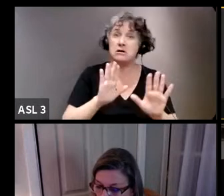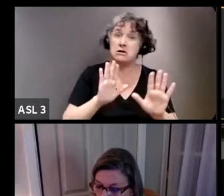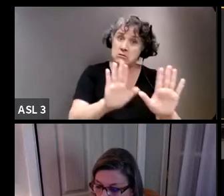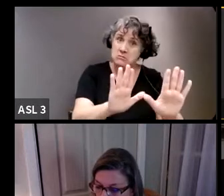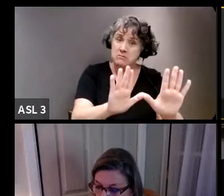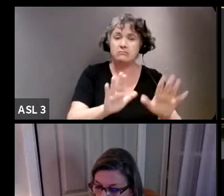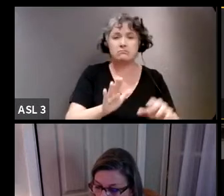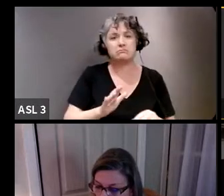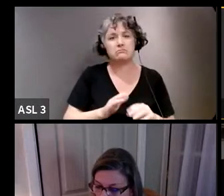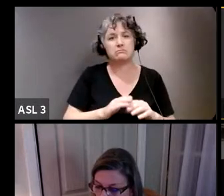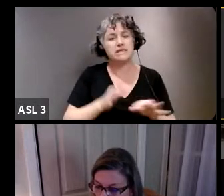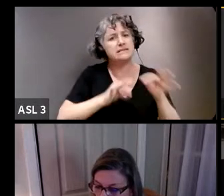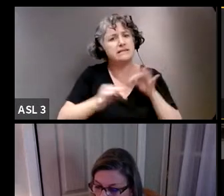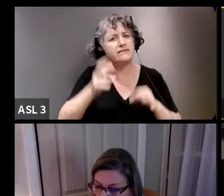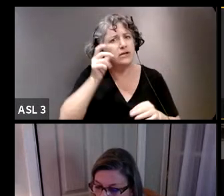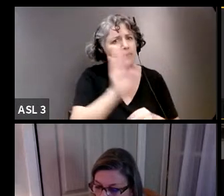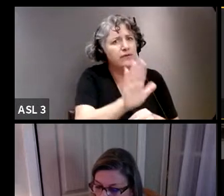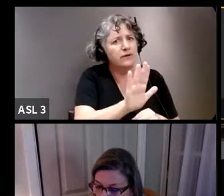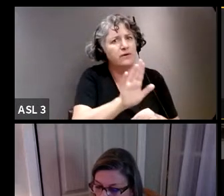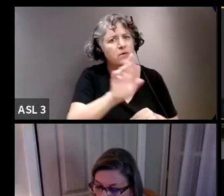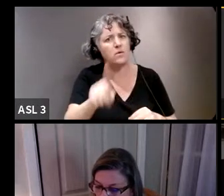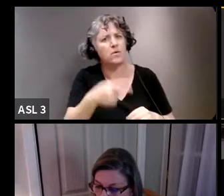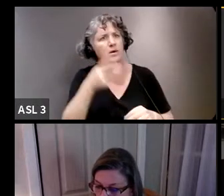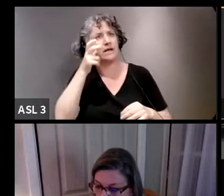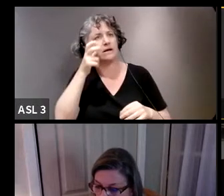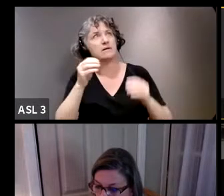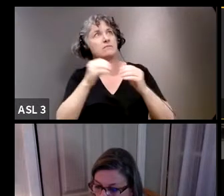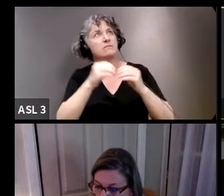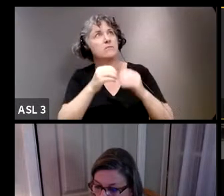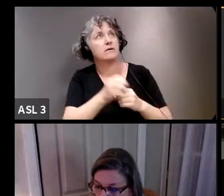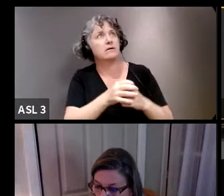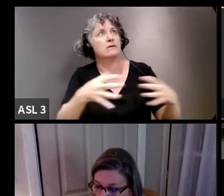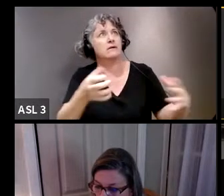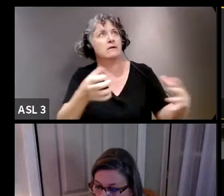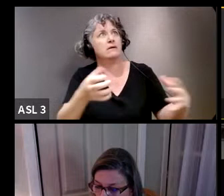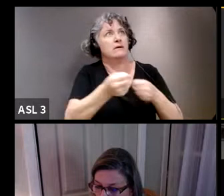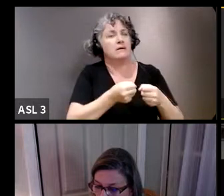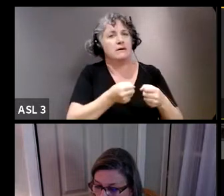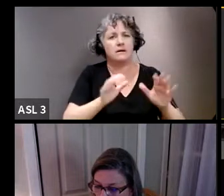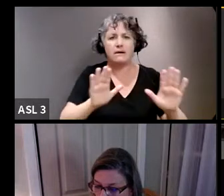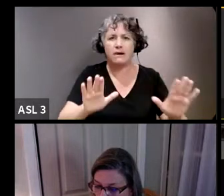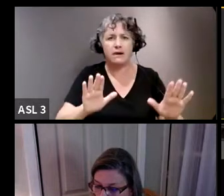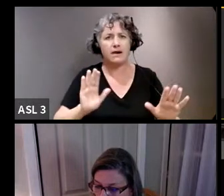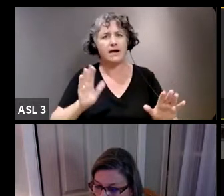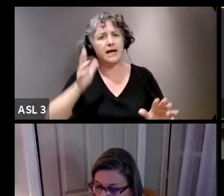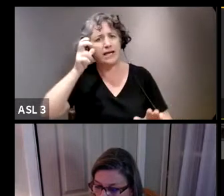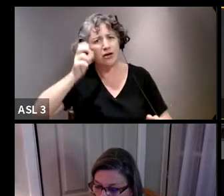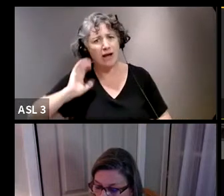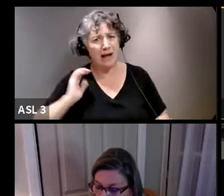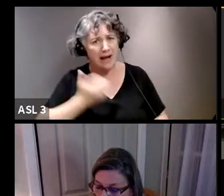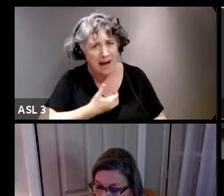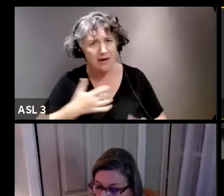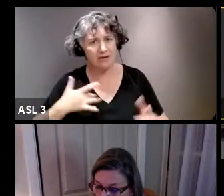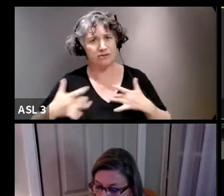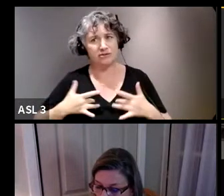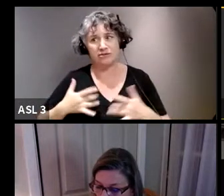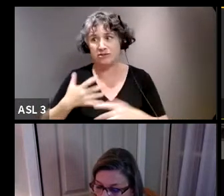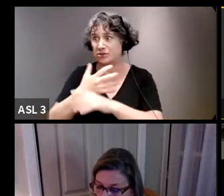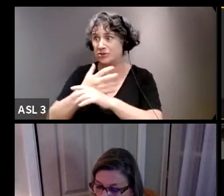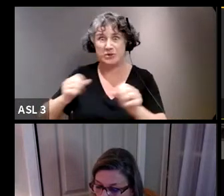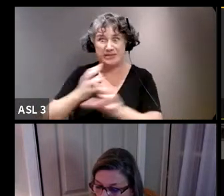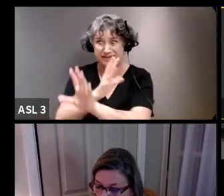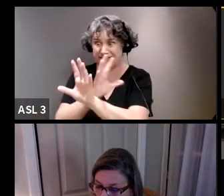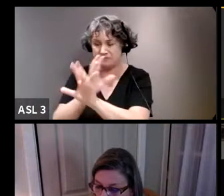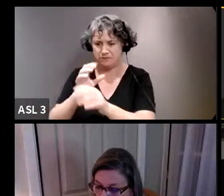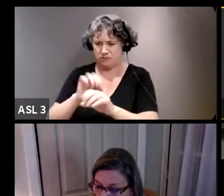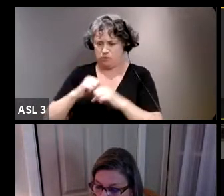rather than hear those concerns you only hear the call for more police here are concerns we are concerned about the absence of a social safety net